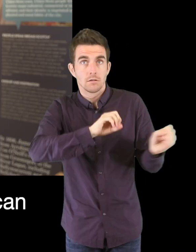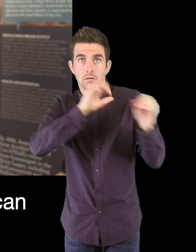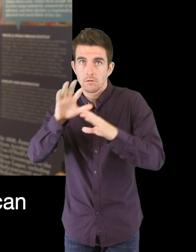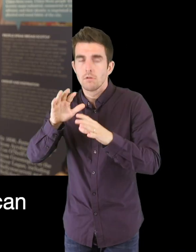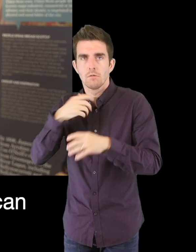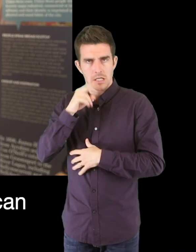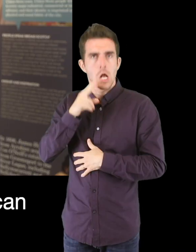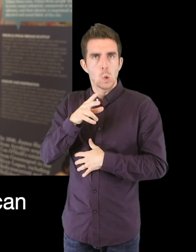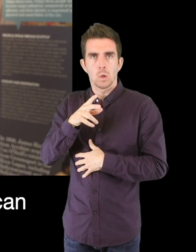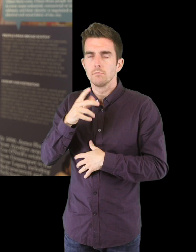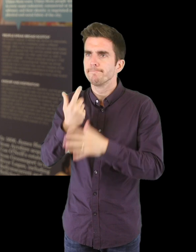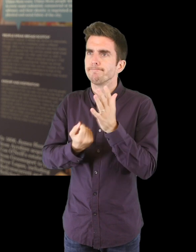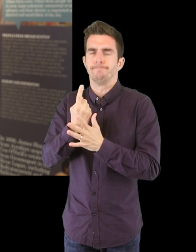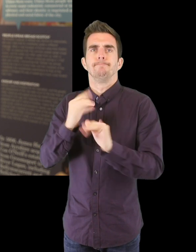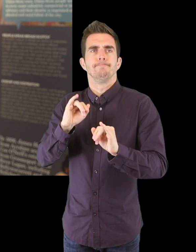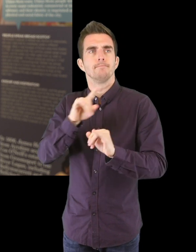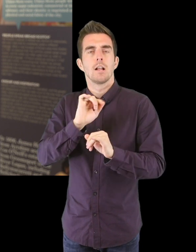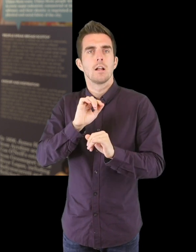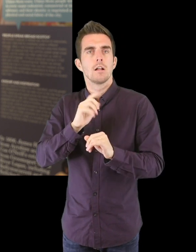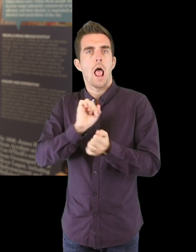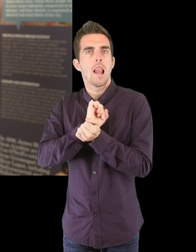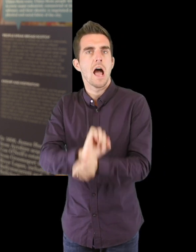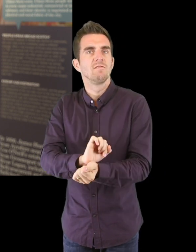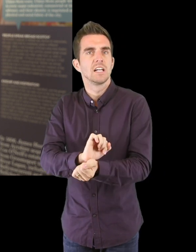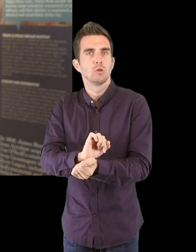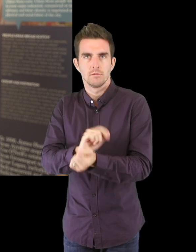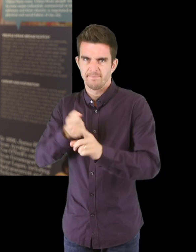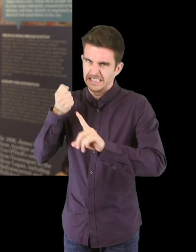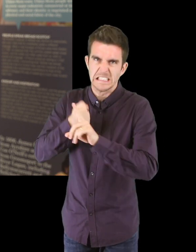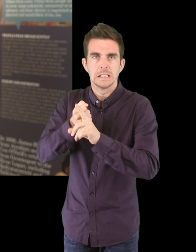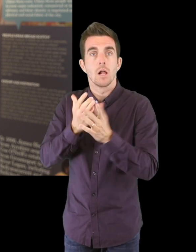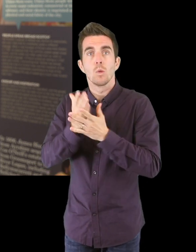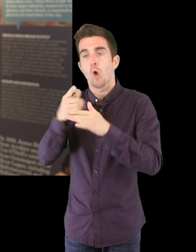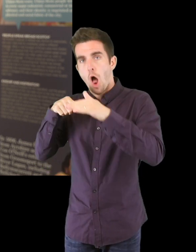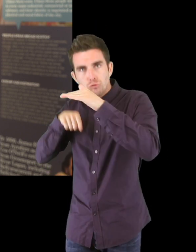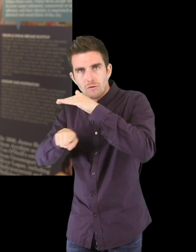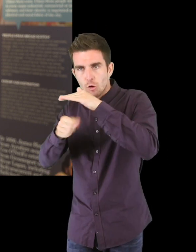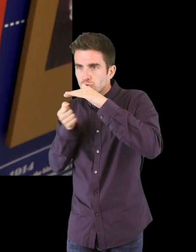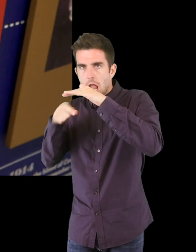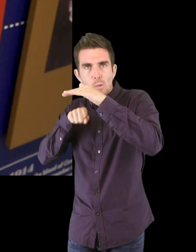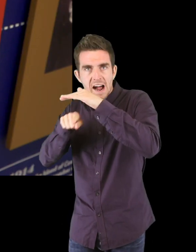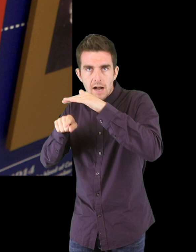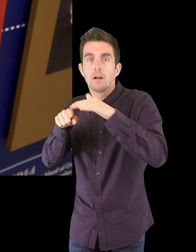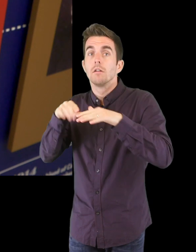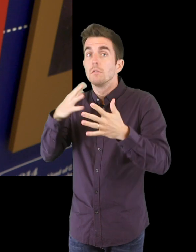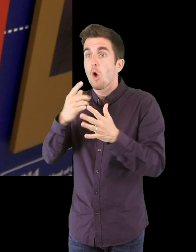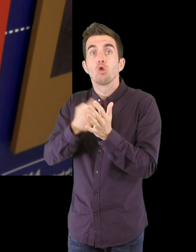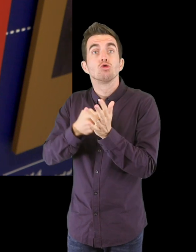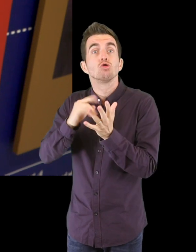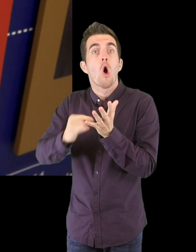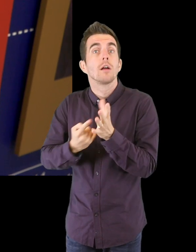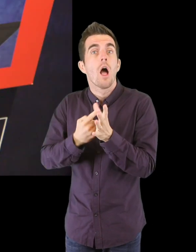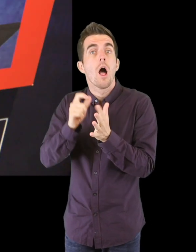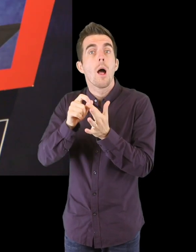community in later years. We see the role that Ulster Scots played in the campaign against slavery through the Underground Railroad, and